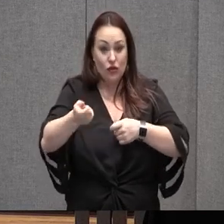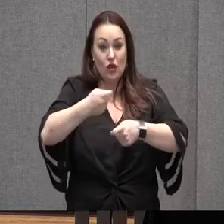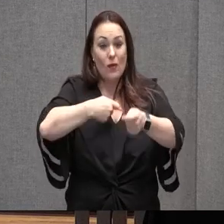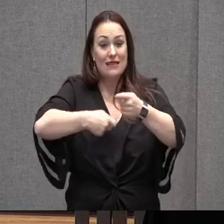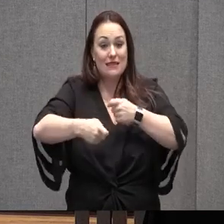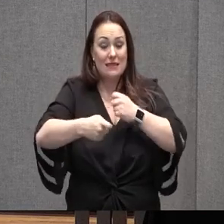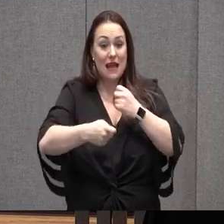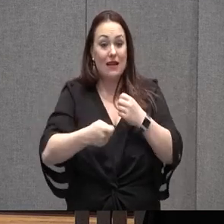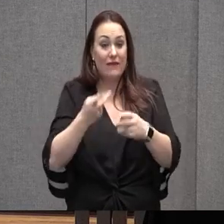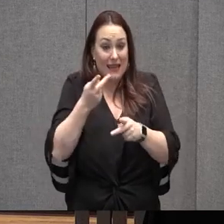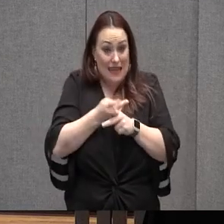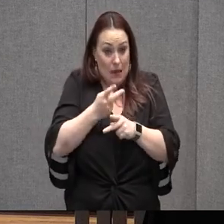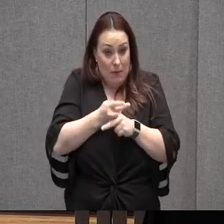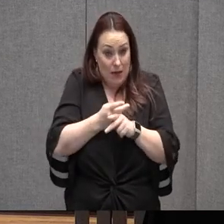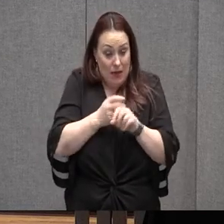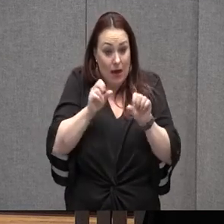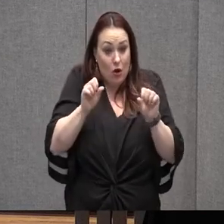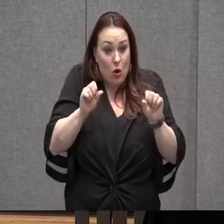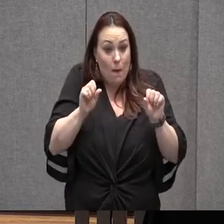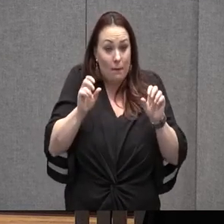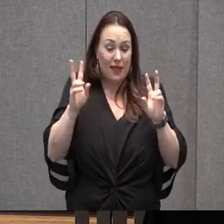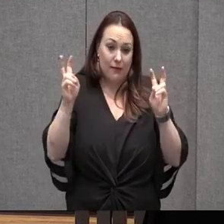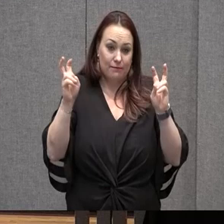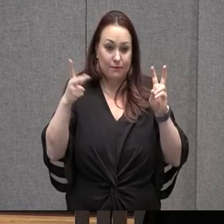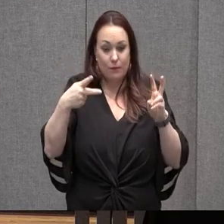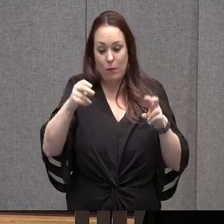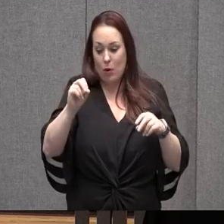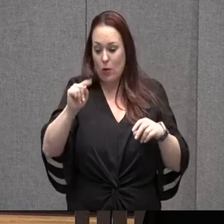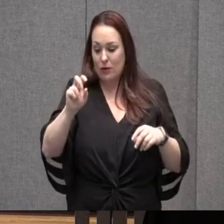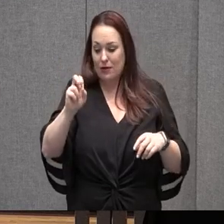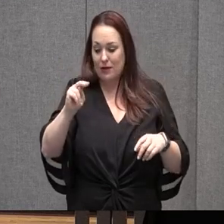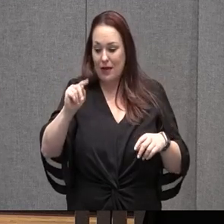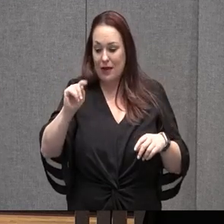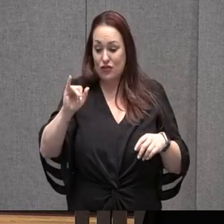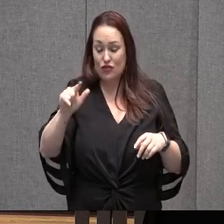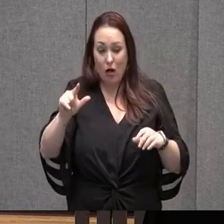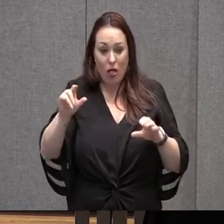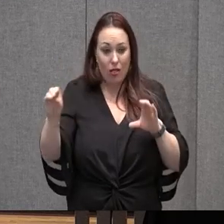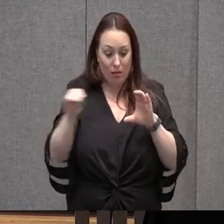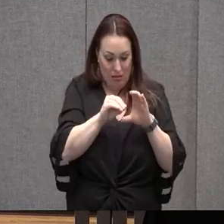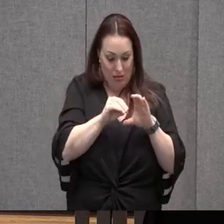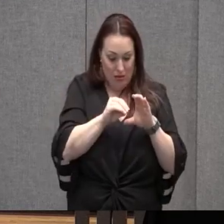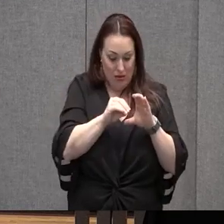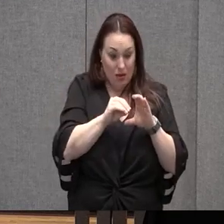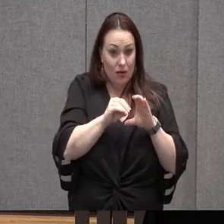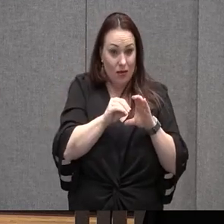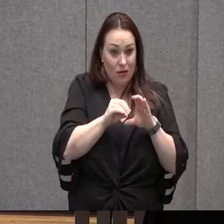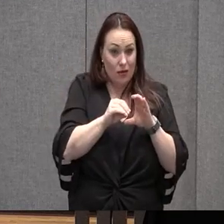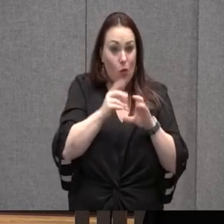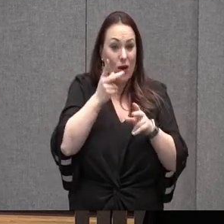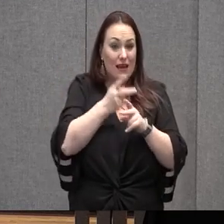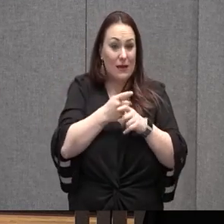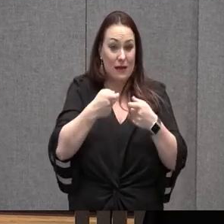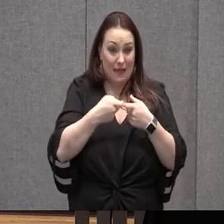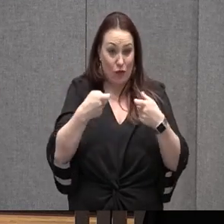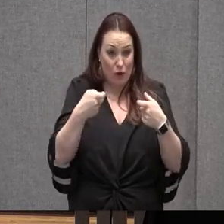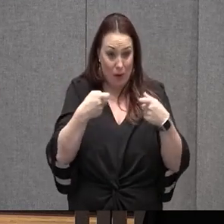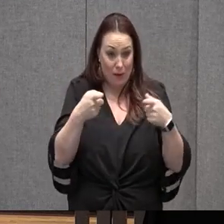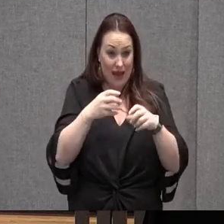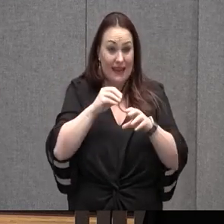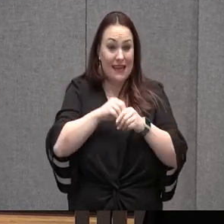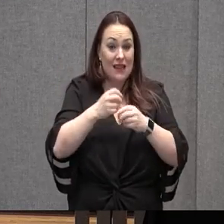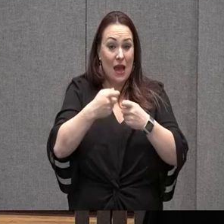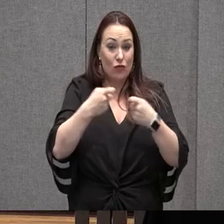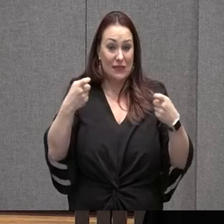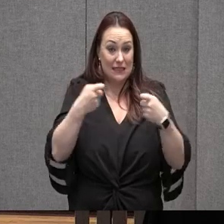the potential energy in a rubber band or in the resistance of mm-hmm. the